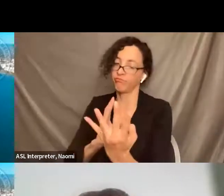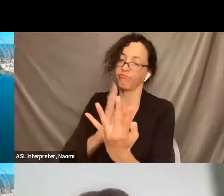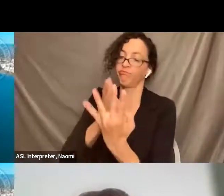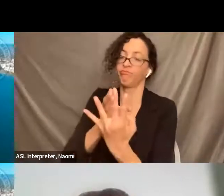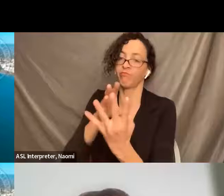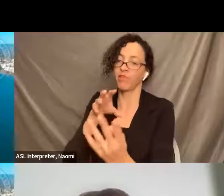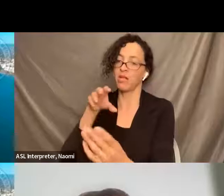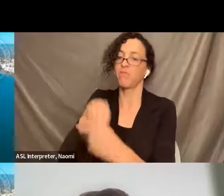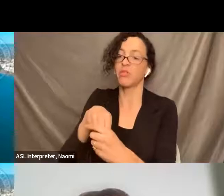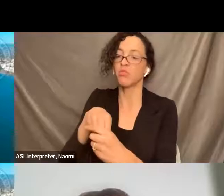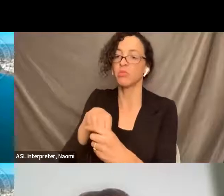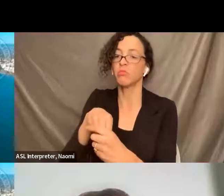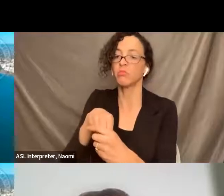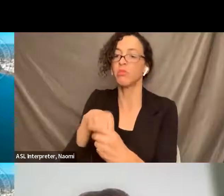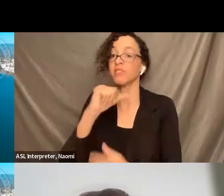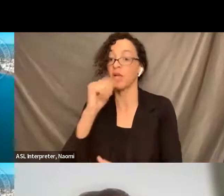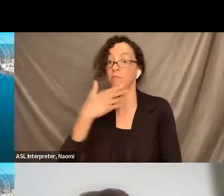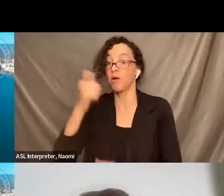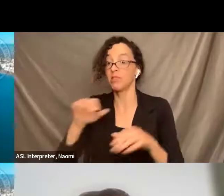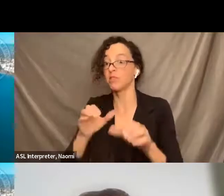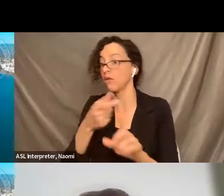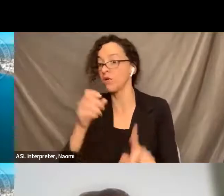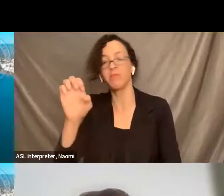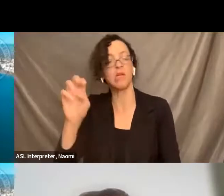best done by EMS providers.